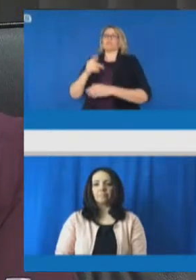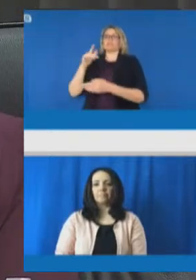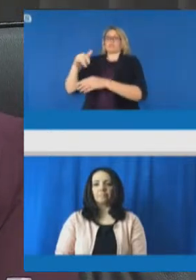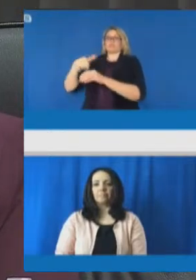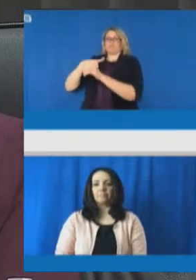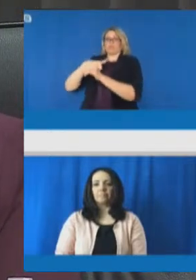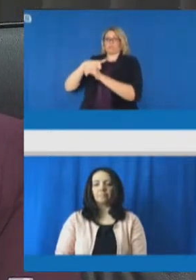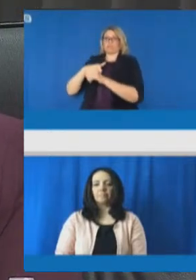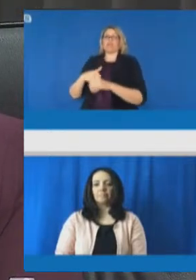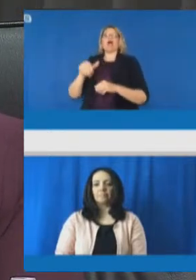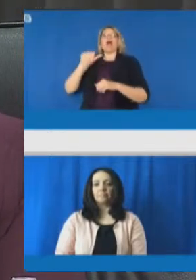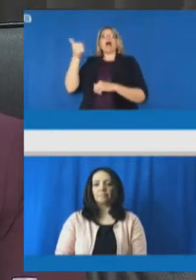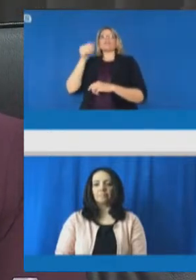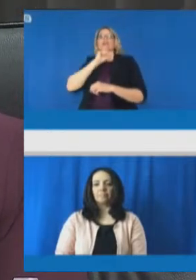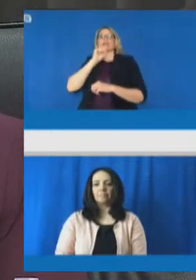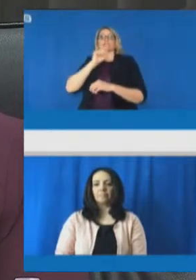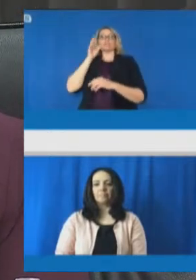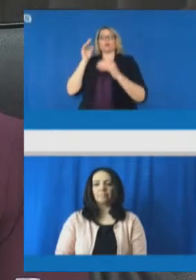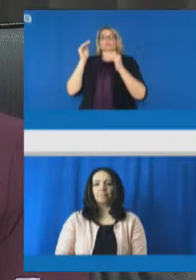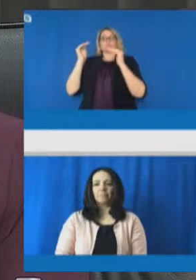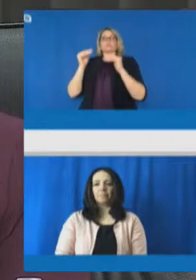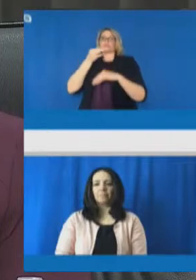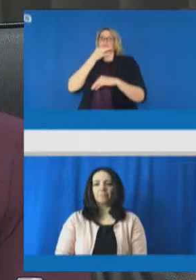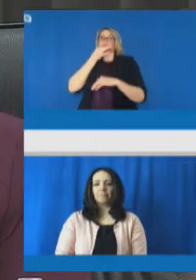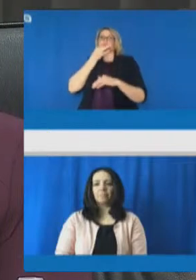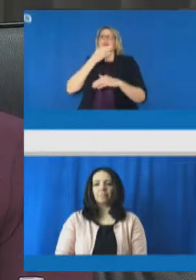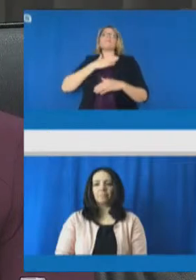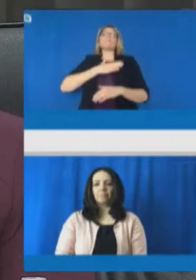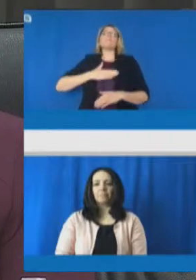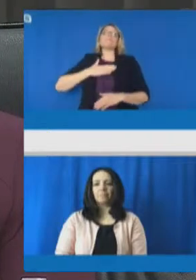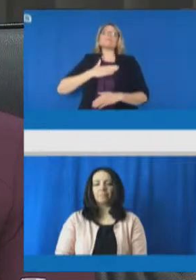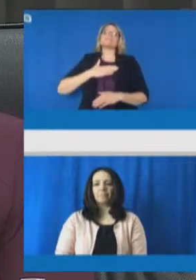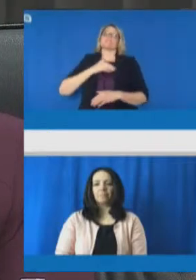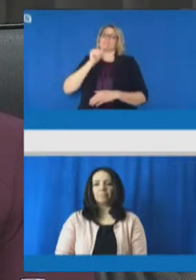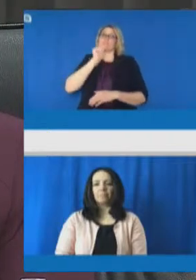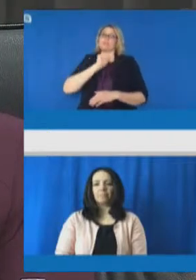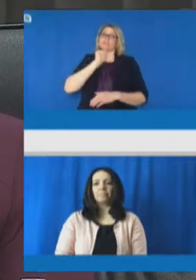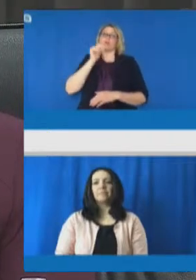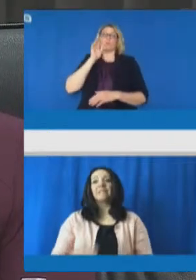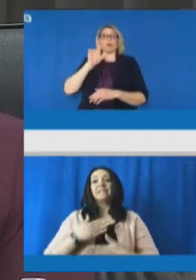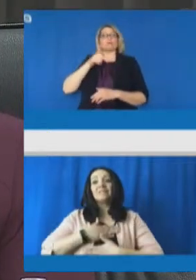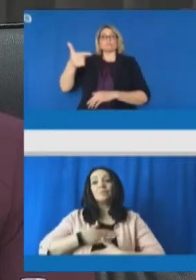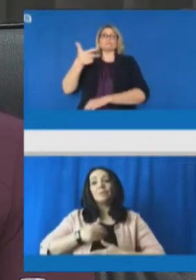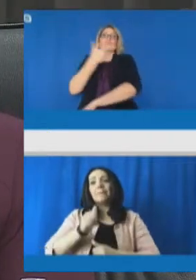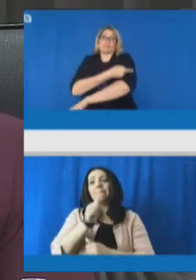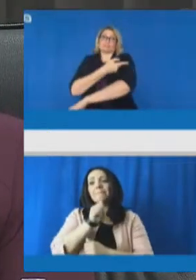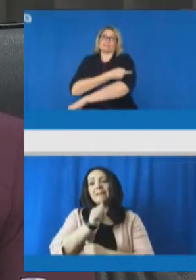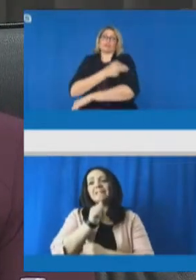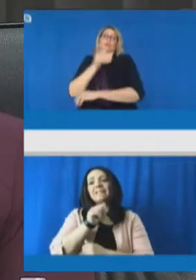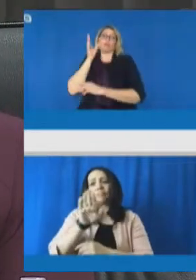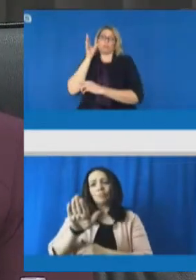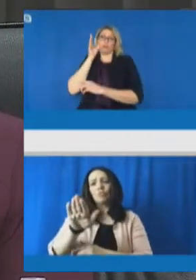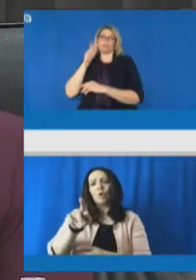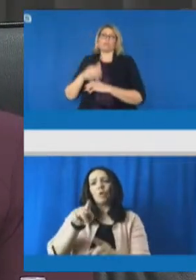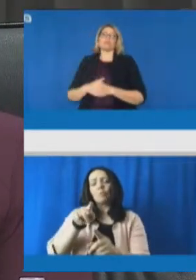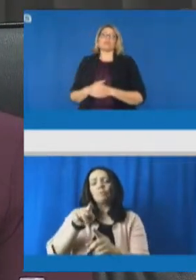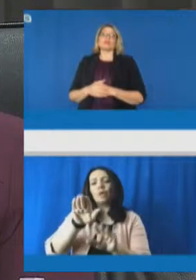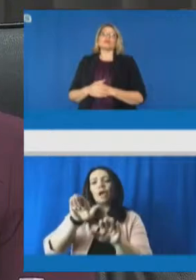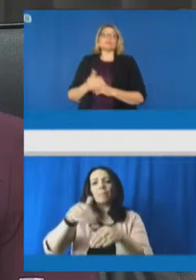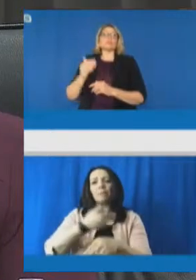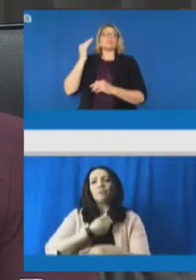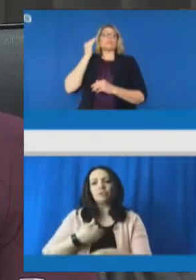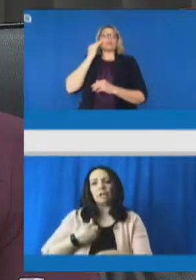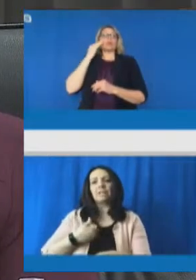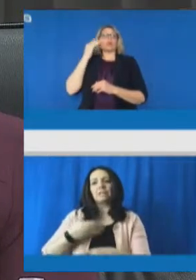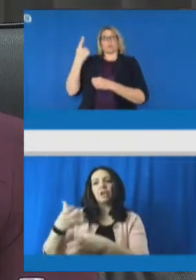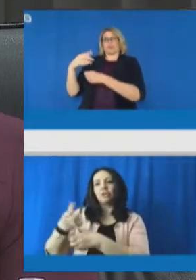of March, we will provide vaccines to a number of higher risk groups, including healthcare workers and people with complex medical conditions. As mentioned,